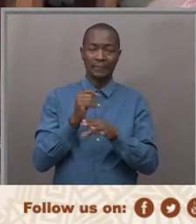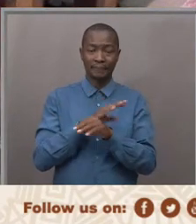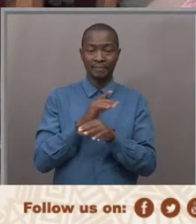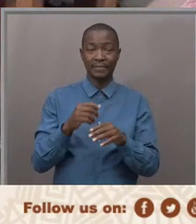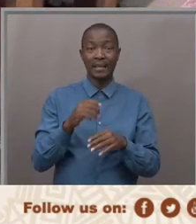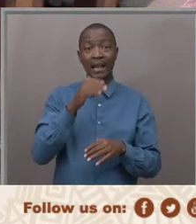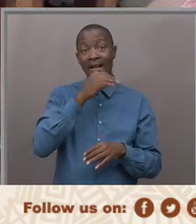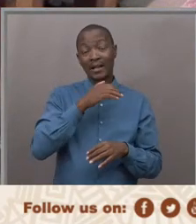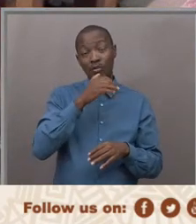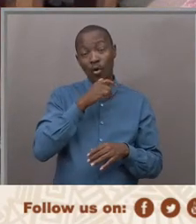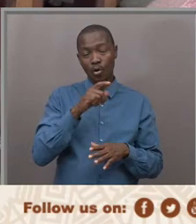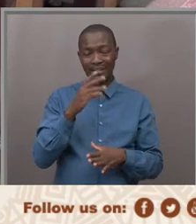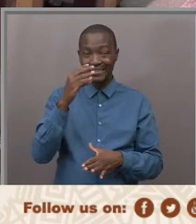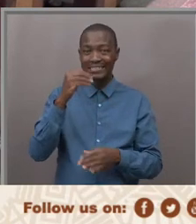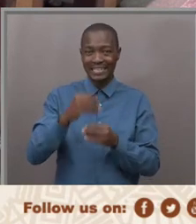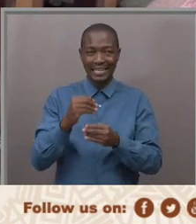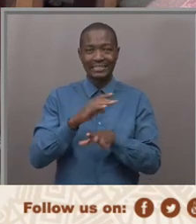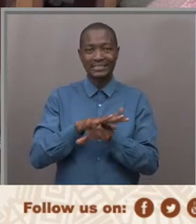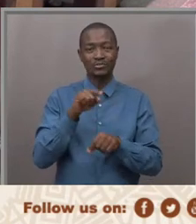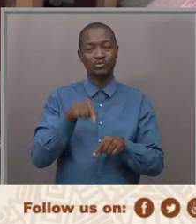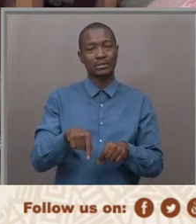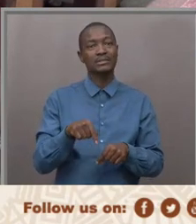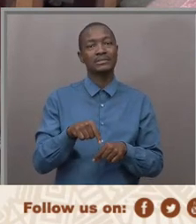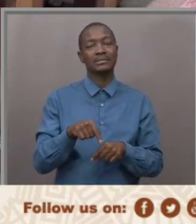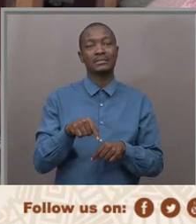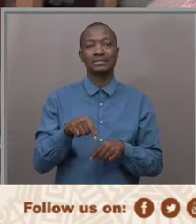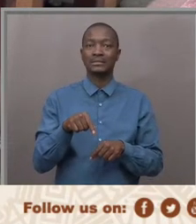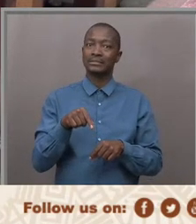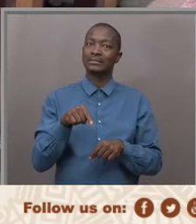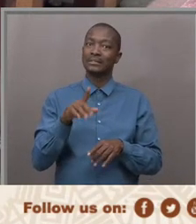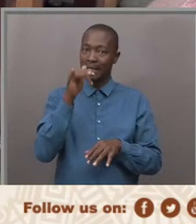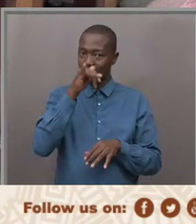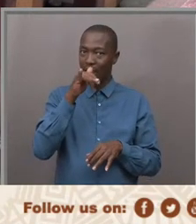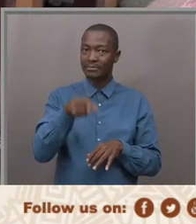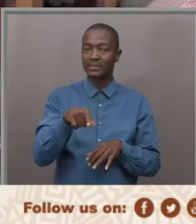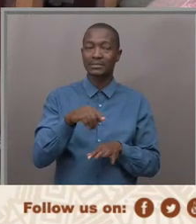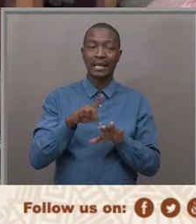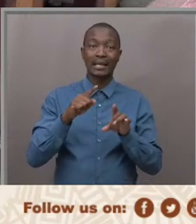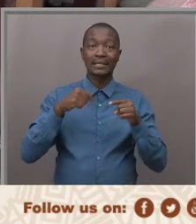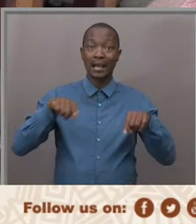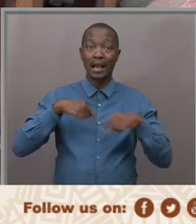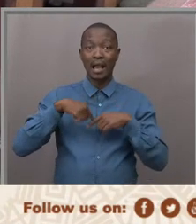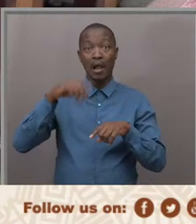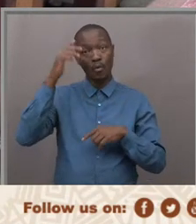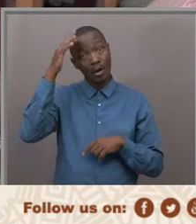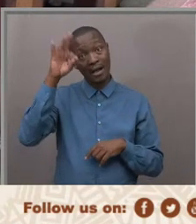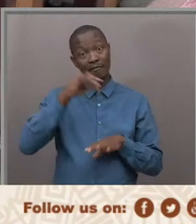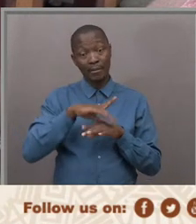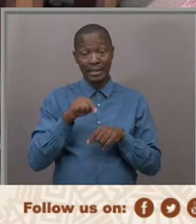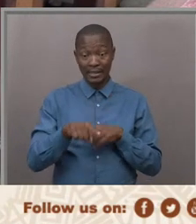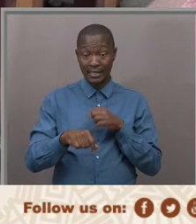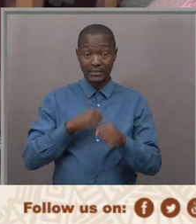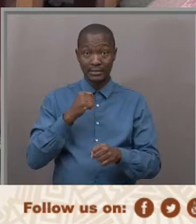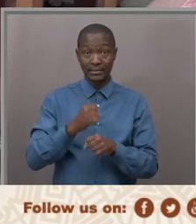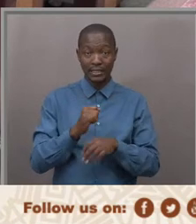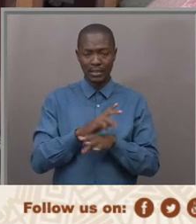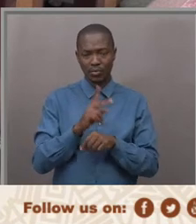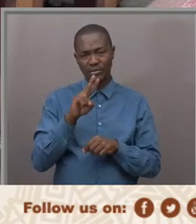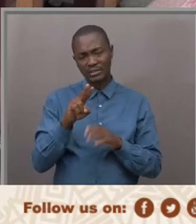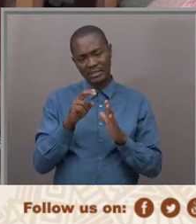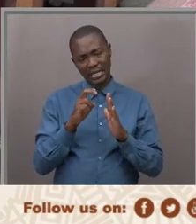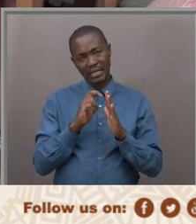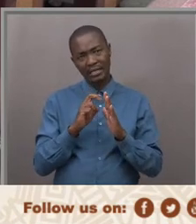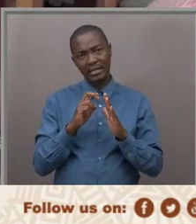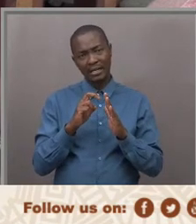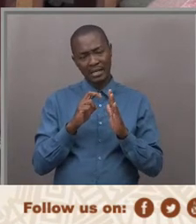crimes. This house must deal with this issue. And our government this year will review the regulations